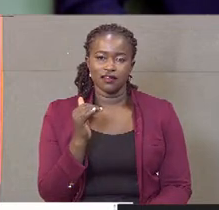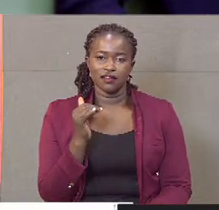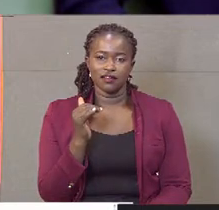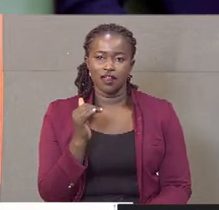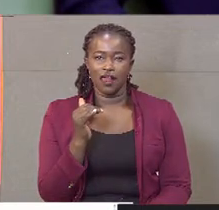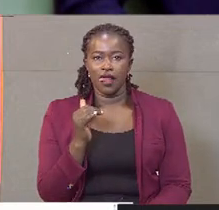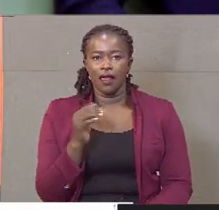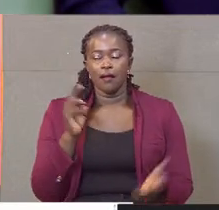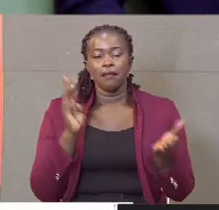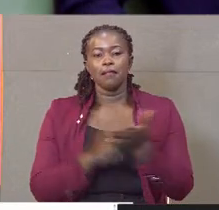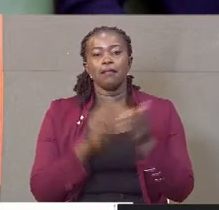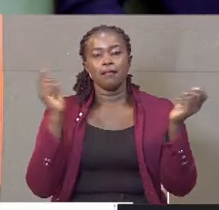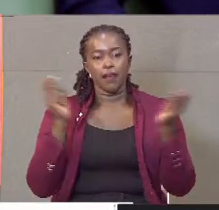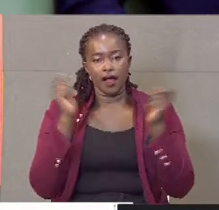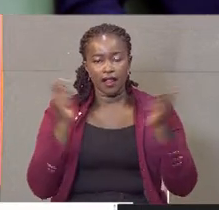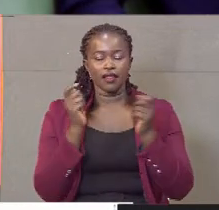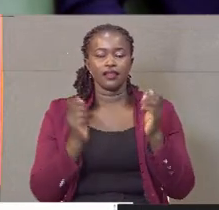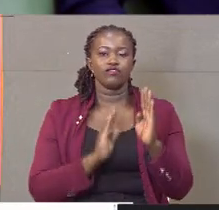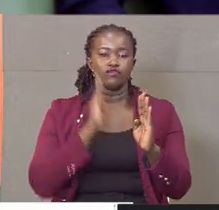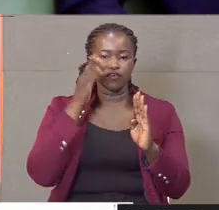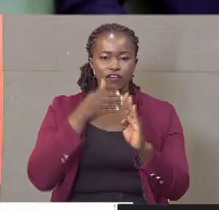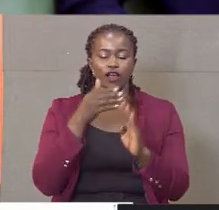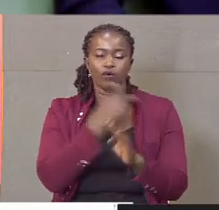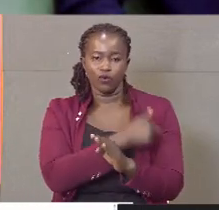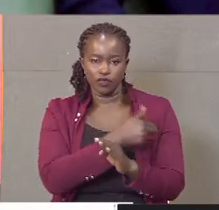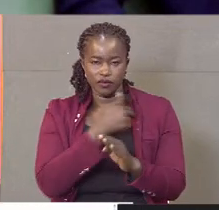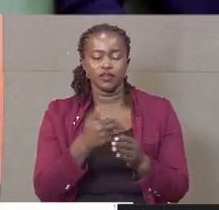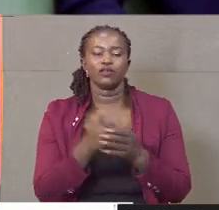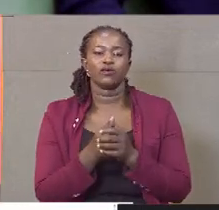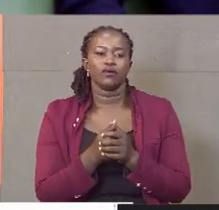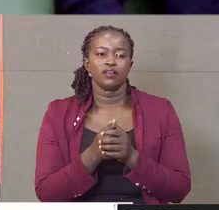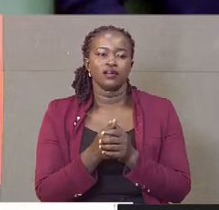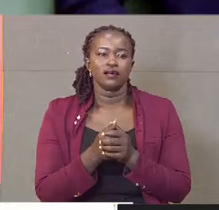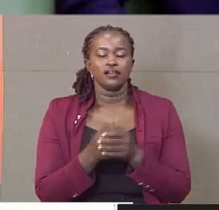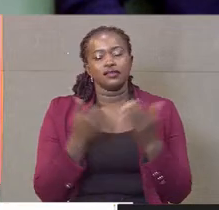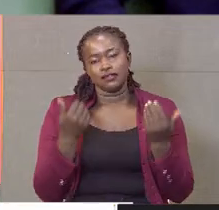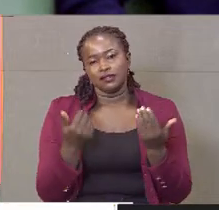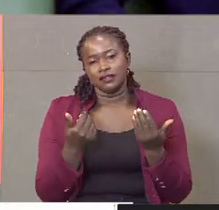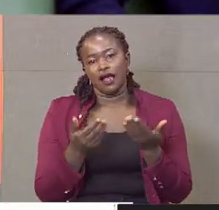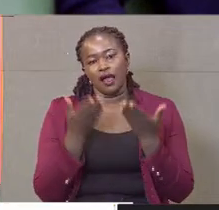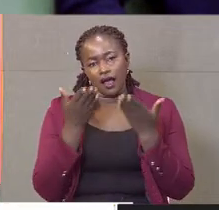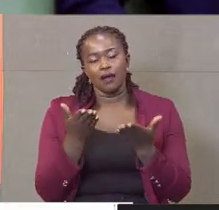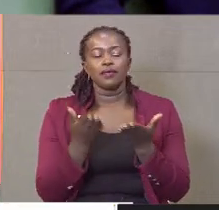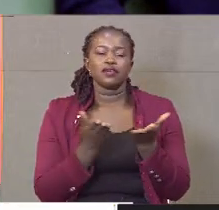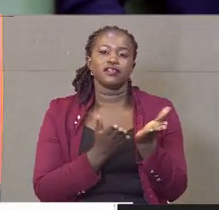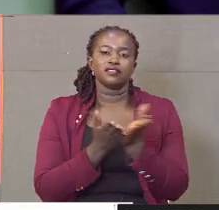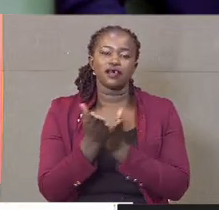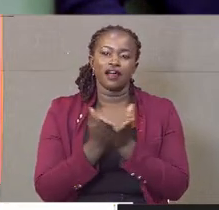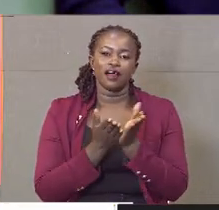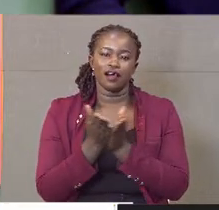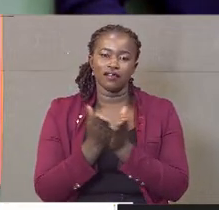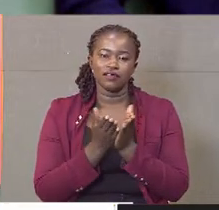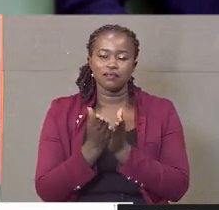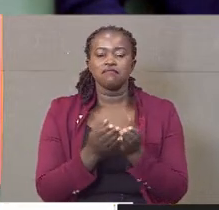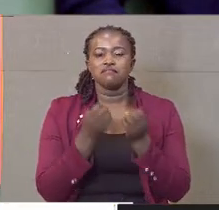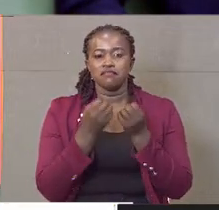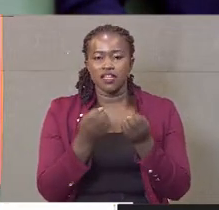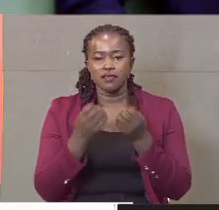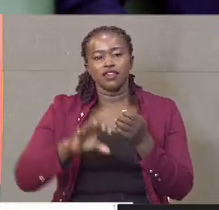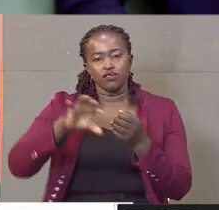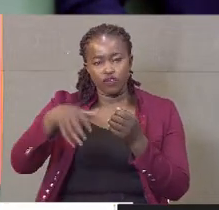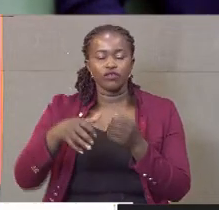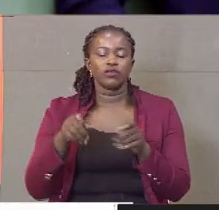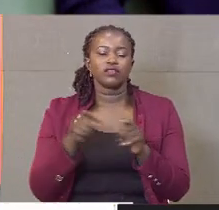the Mbale Referral Hospital is so central and serves so many regions, including